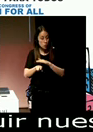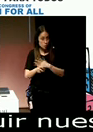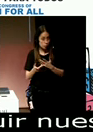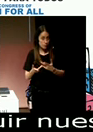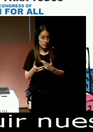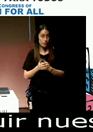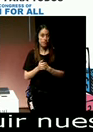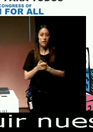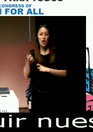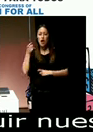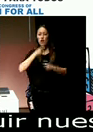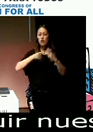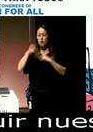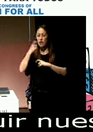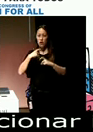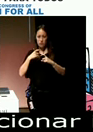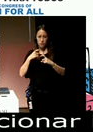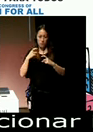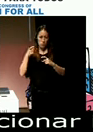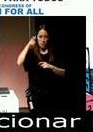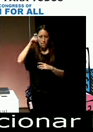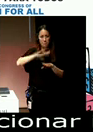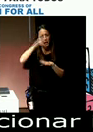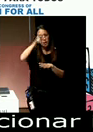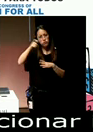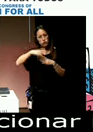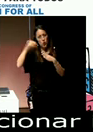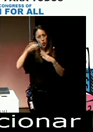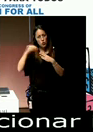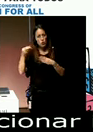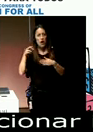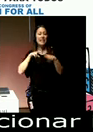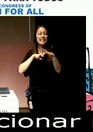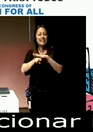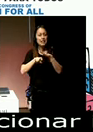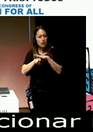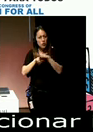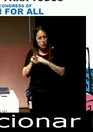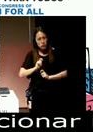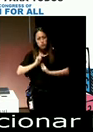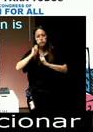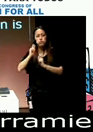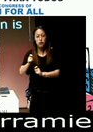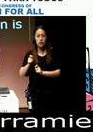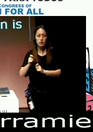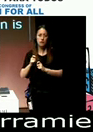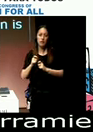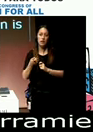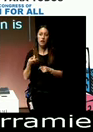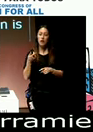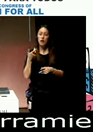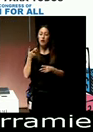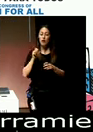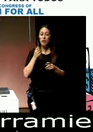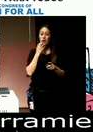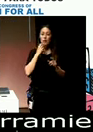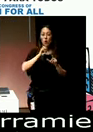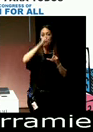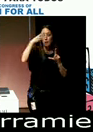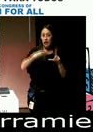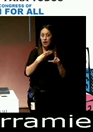say if a location is accessible. It tells accessible yes or no.